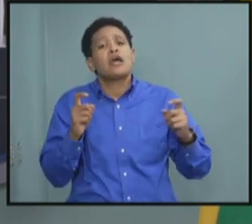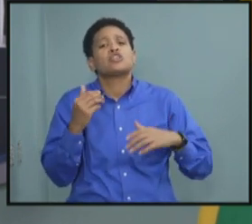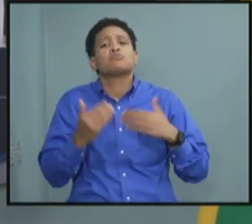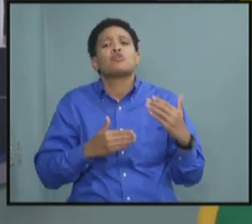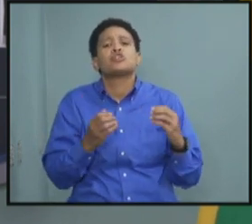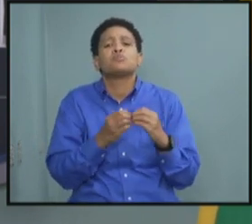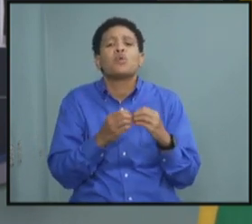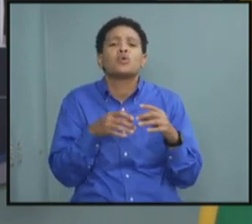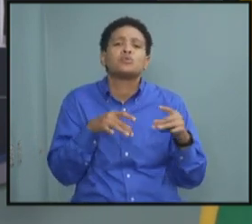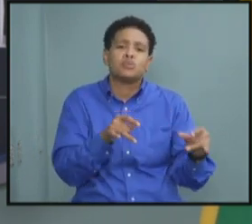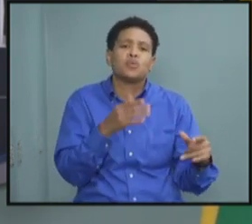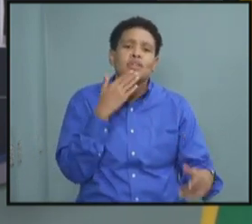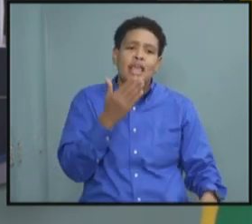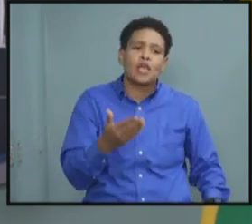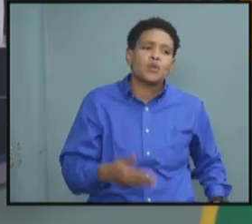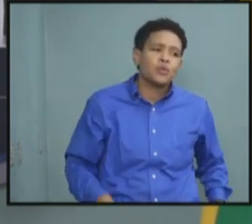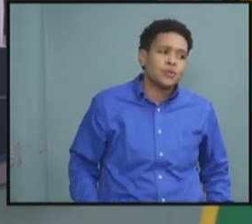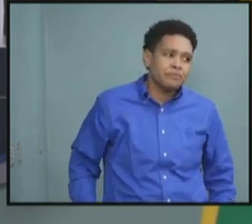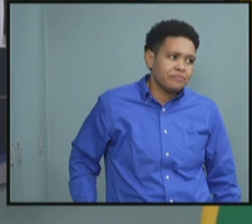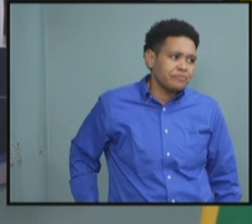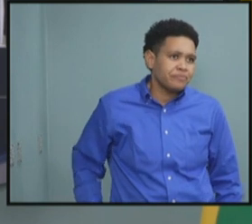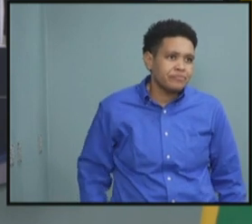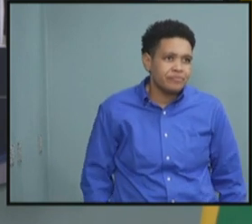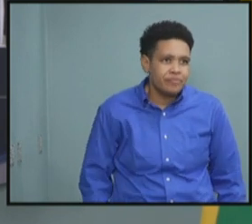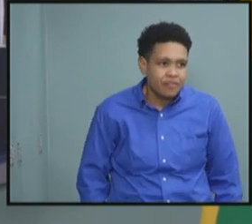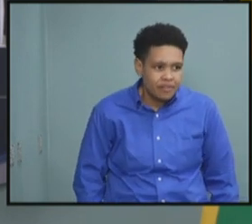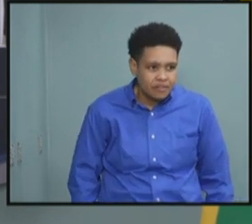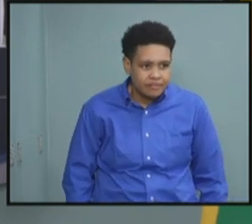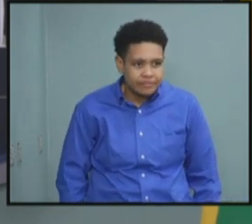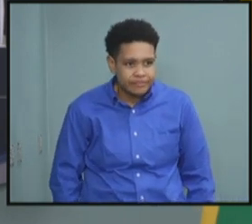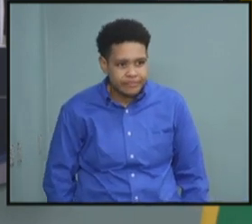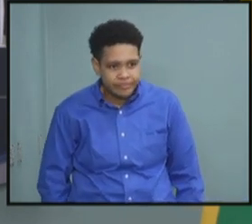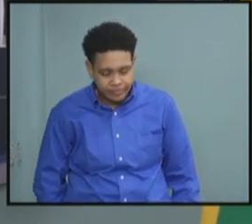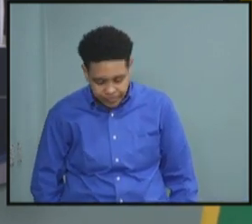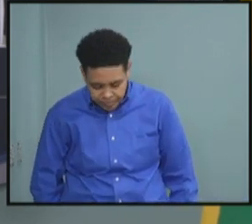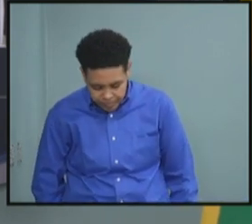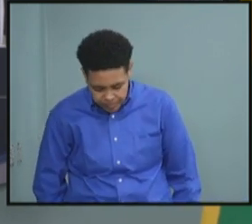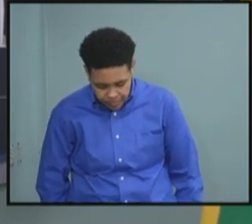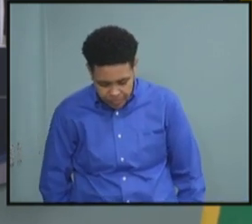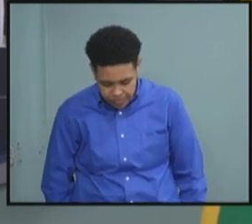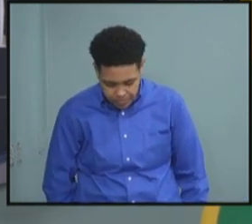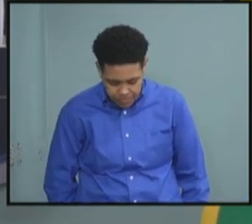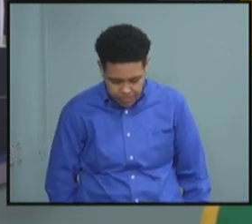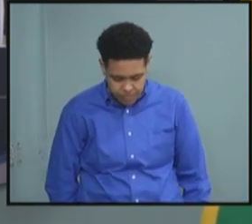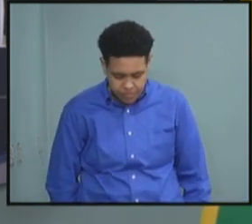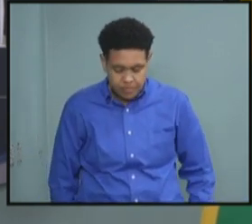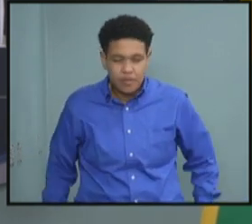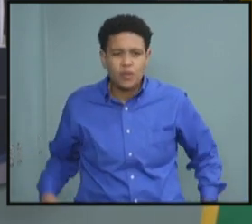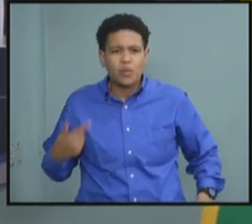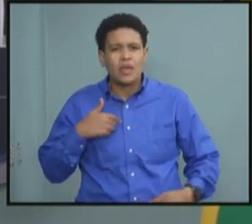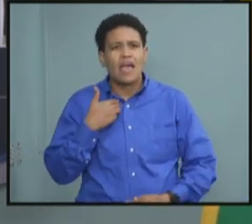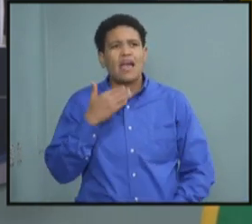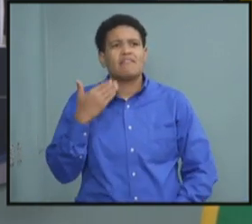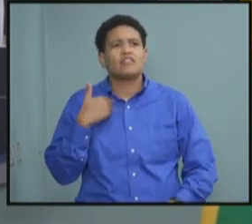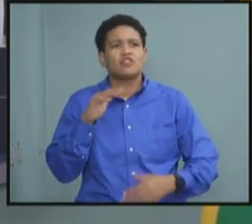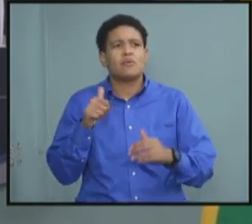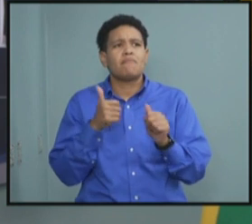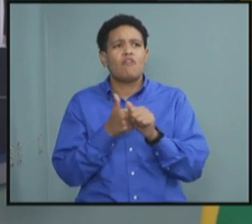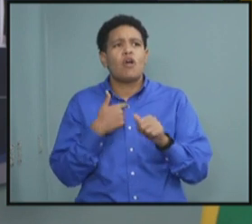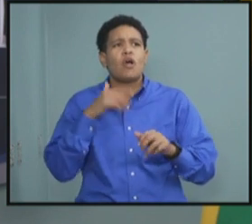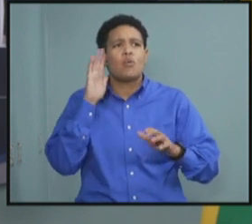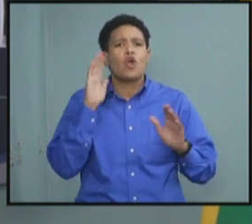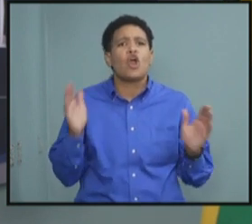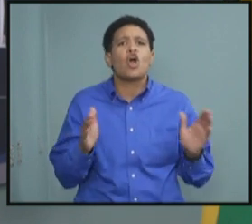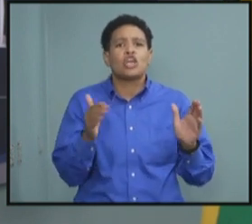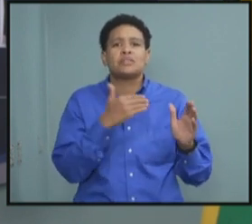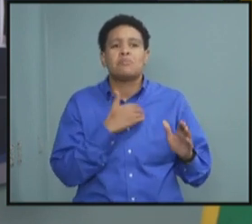lot easier. Thank you. Thank you, Minister. Minister, we have had some indications, Prime Minister, that there are some follow-ups. I would only urge members of